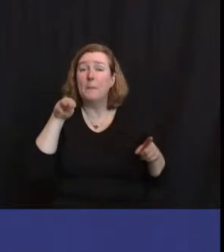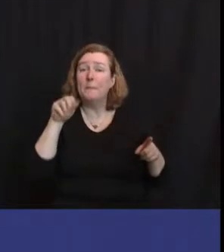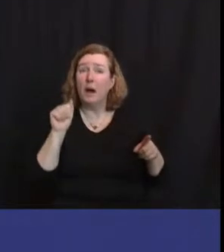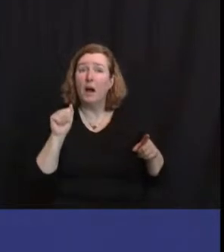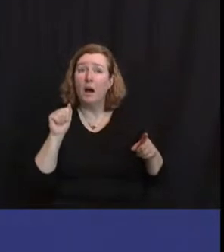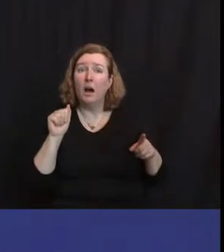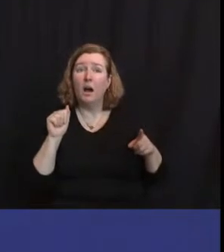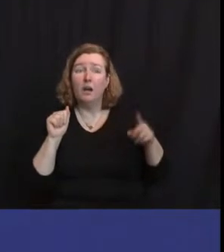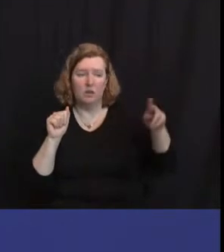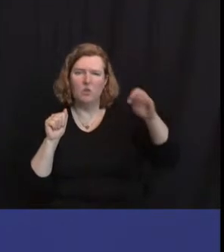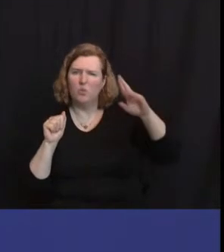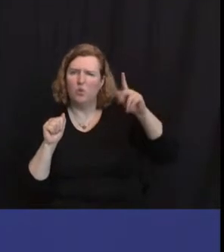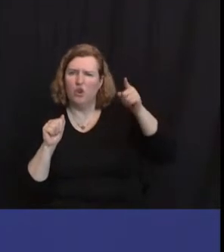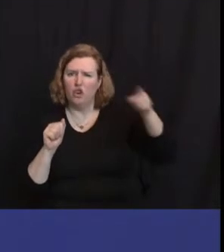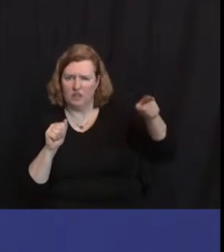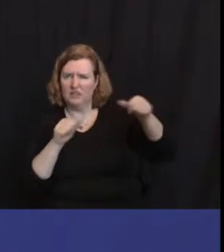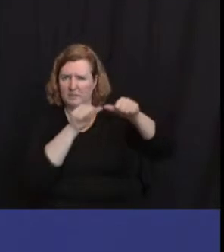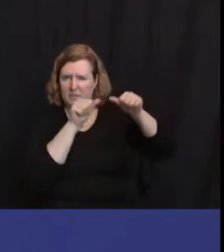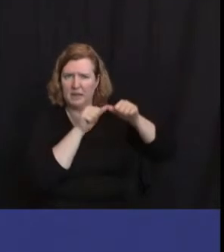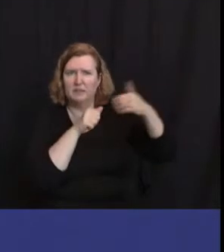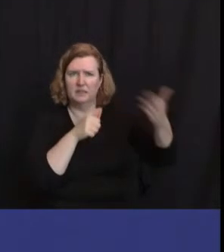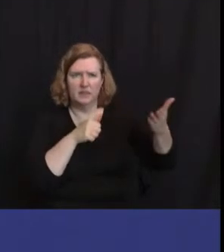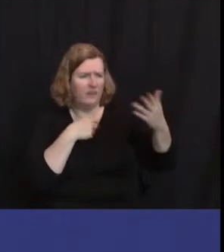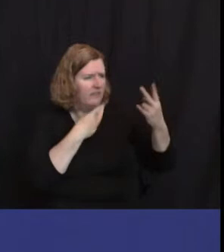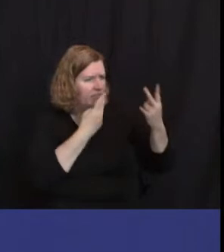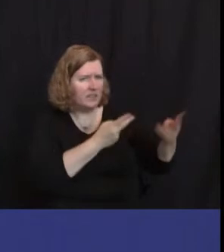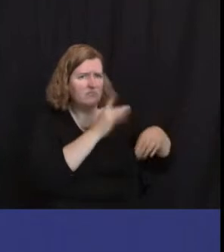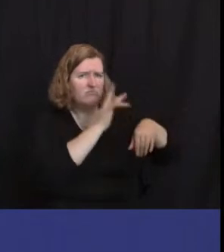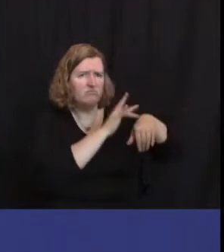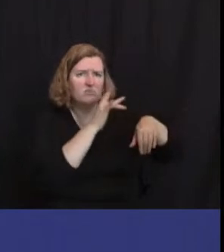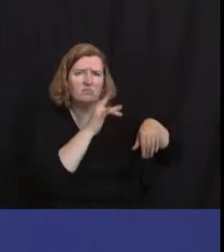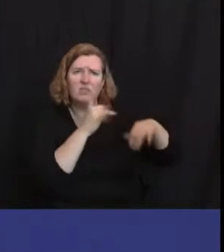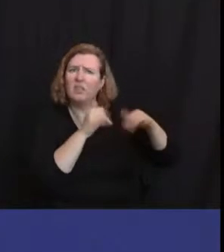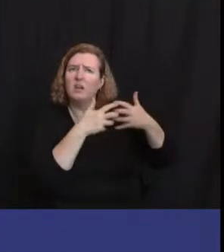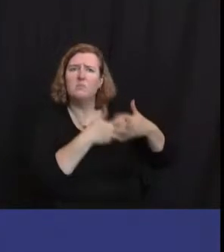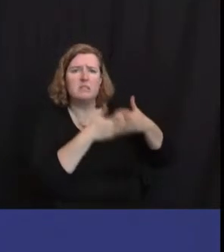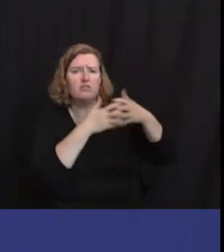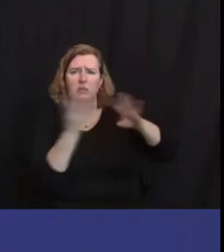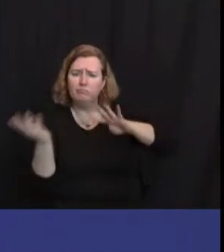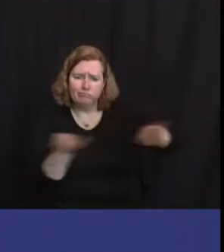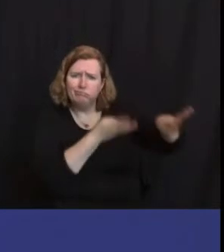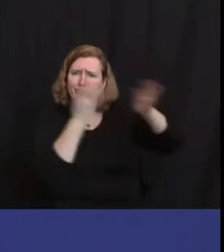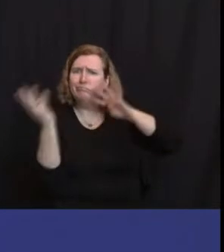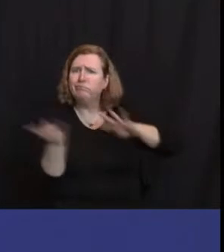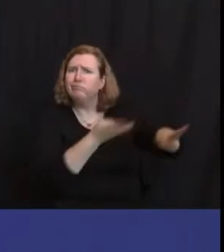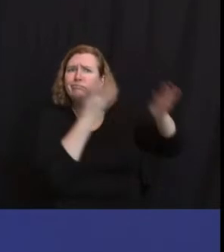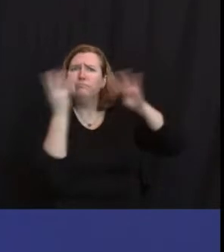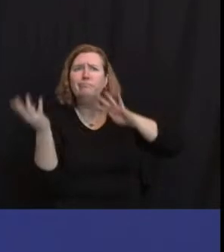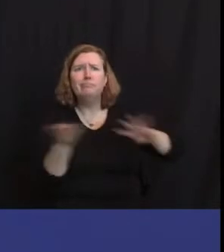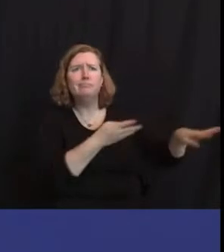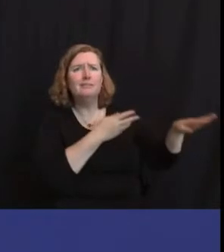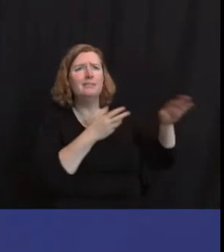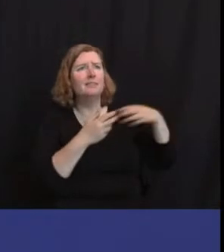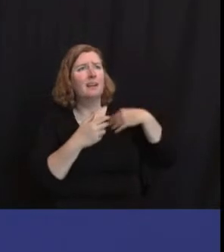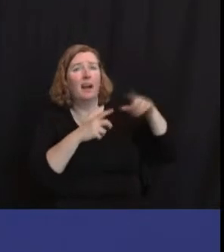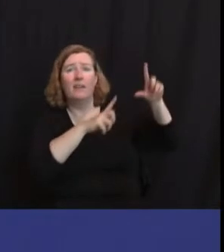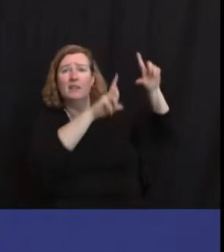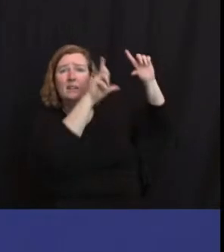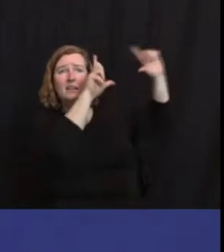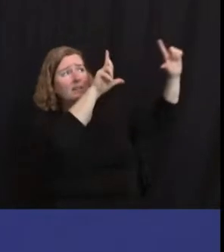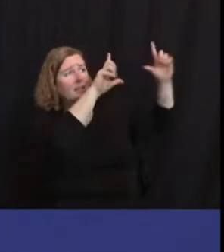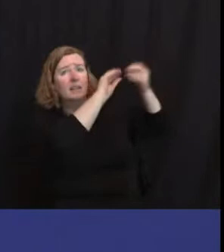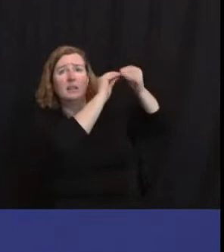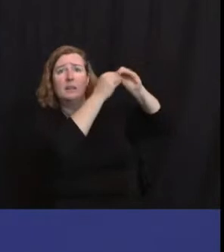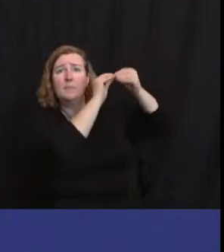a machine, absolute machine. And they've got like a tote board on the side that they sort of clock through whenever they add another